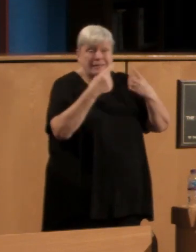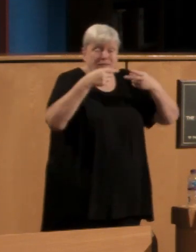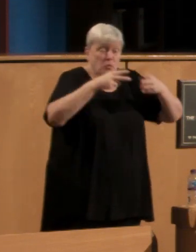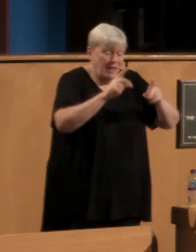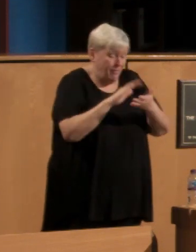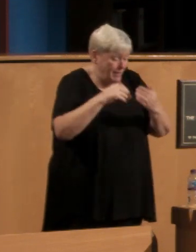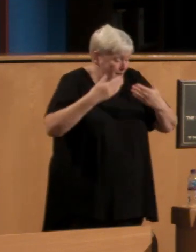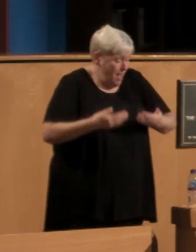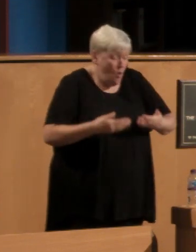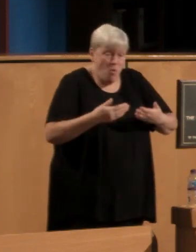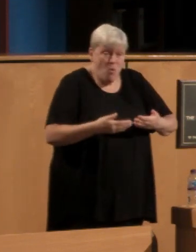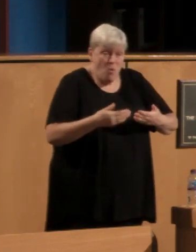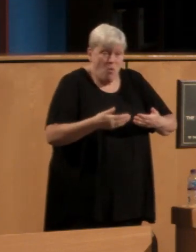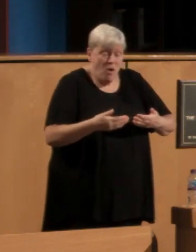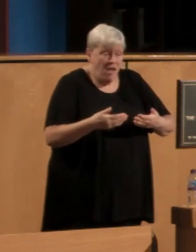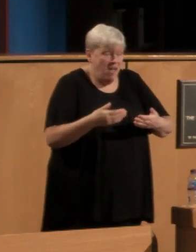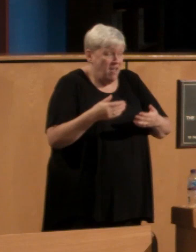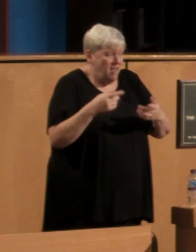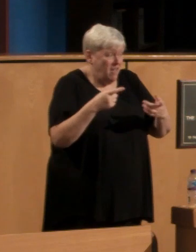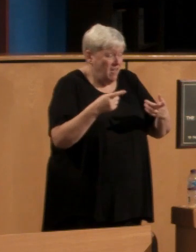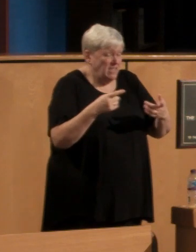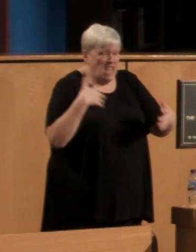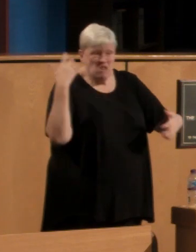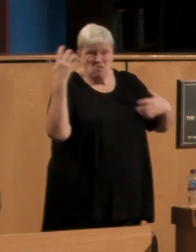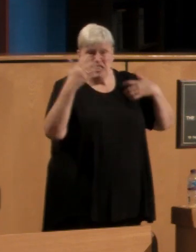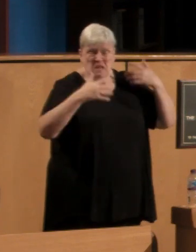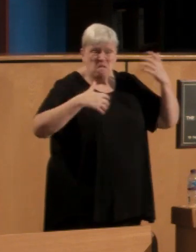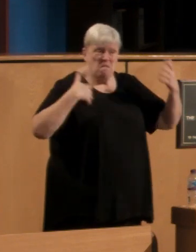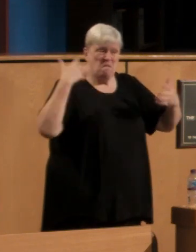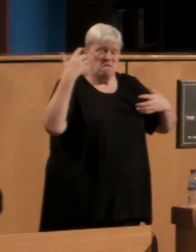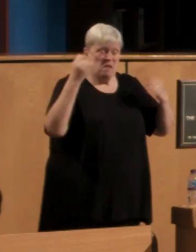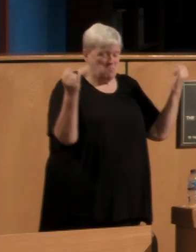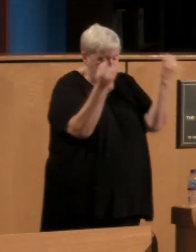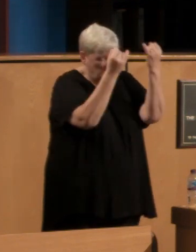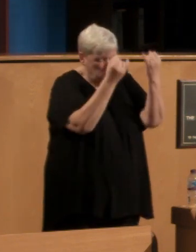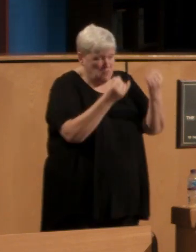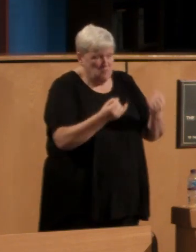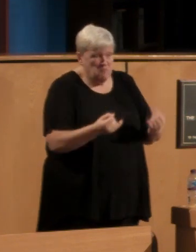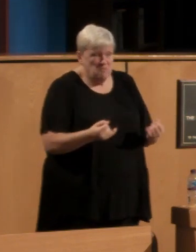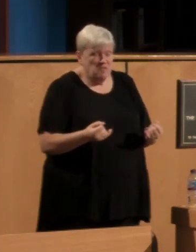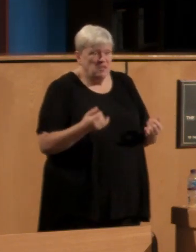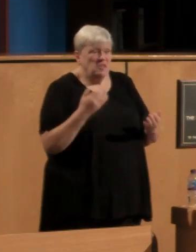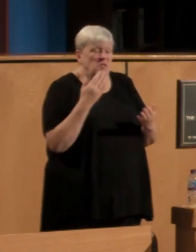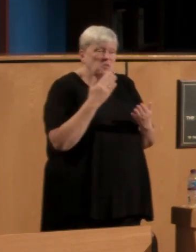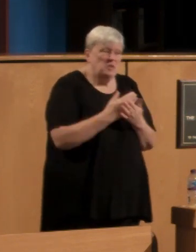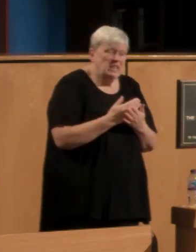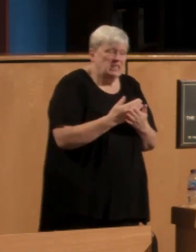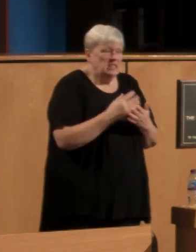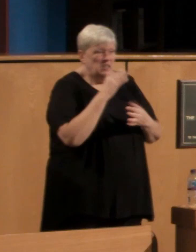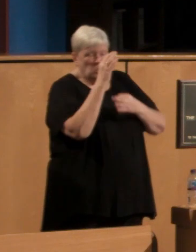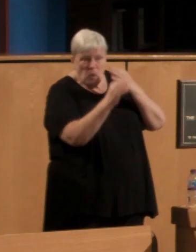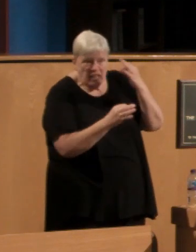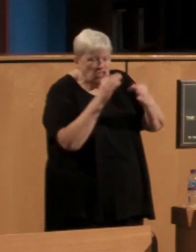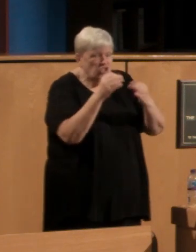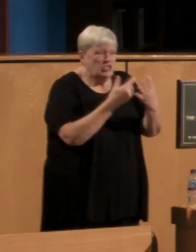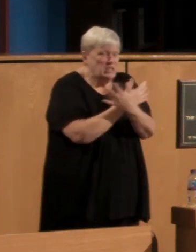now, is aggressive, is sort of violent, and like dives into a lot of questions